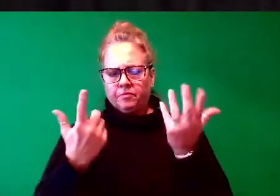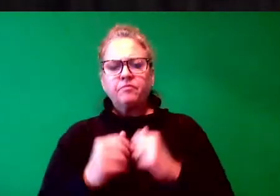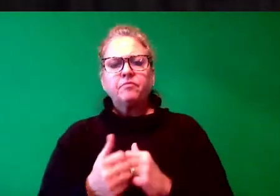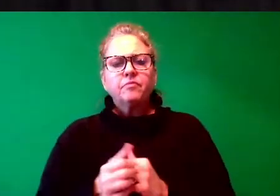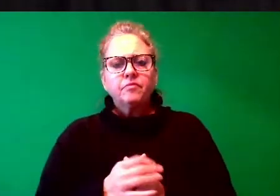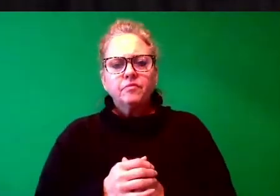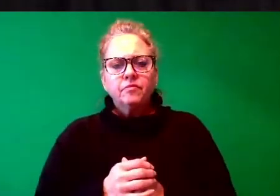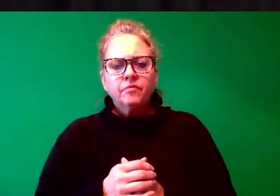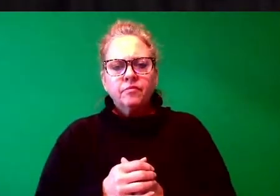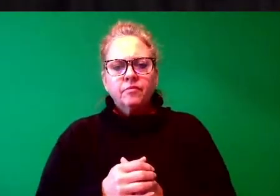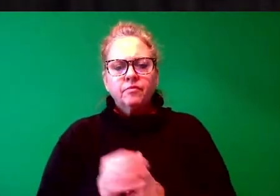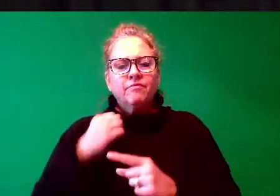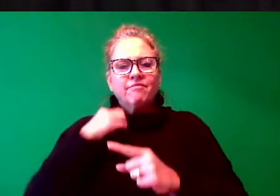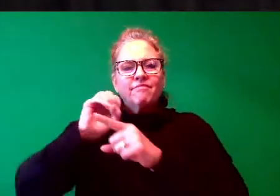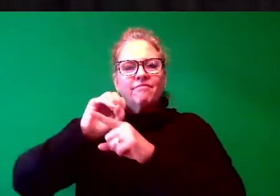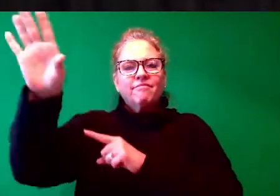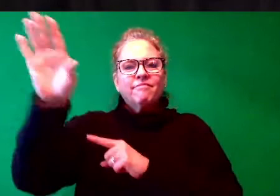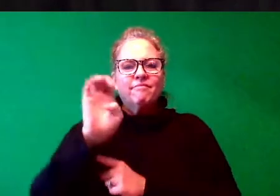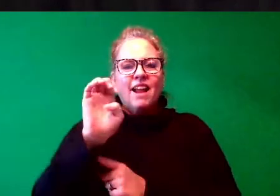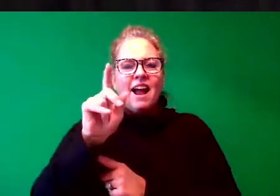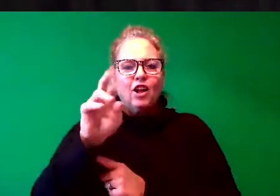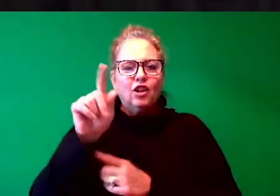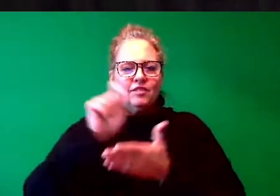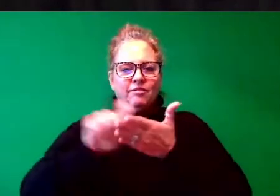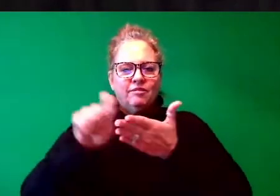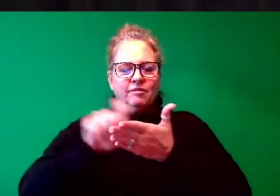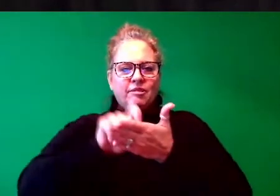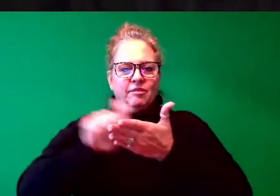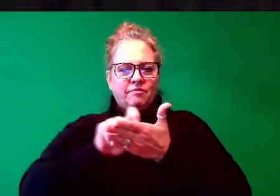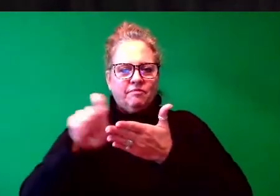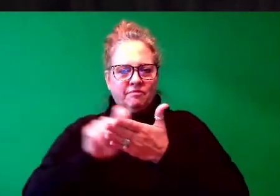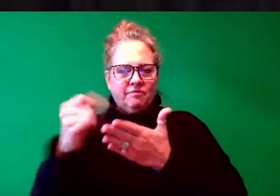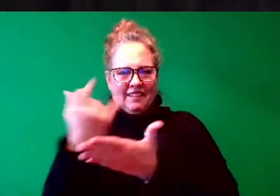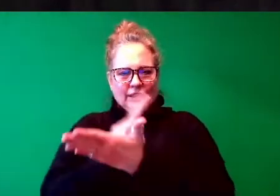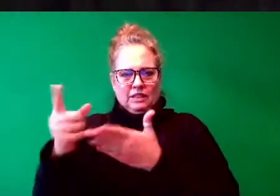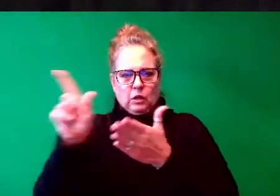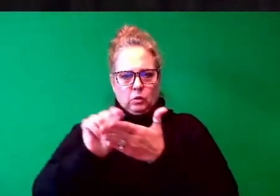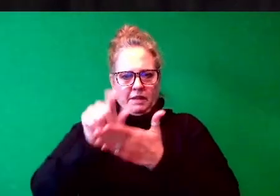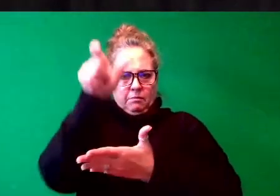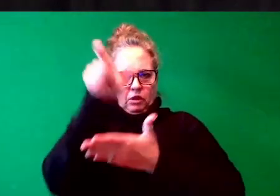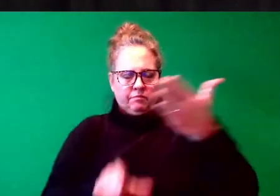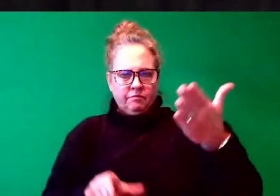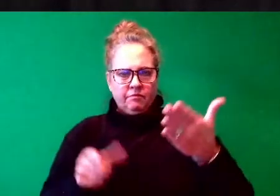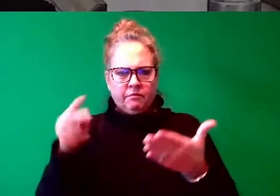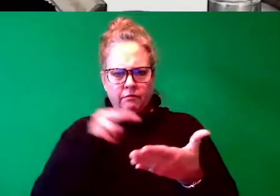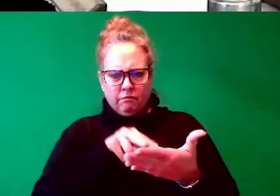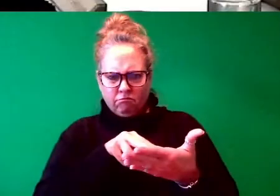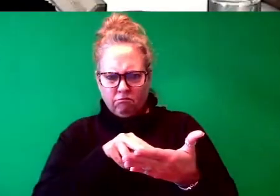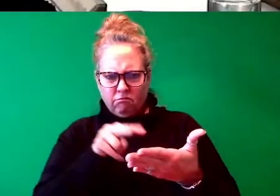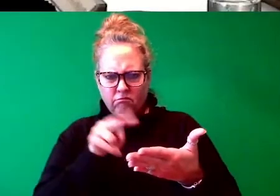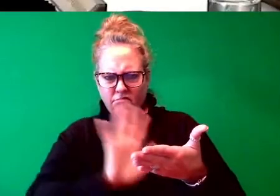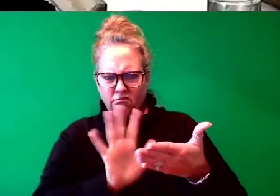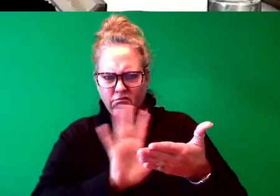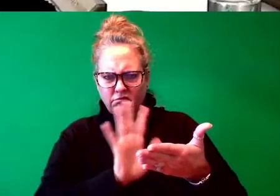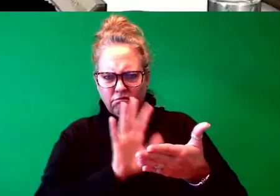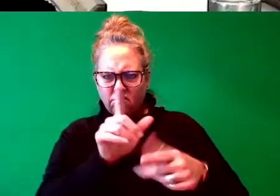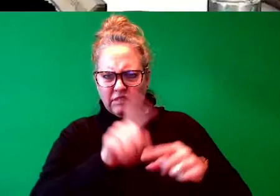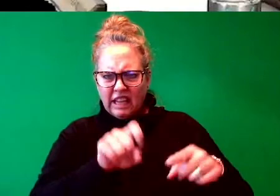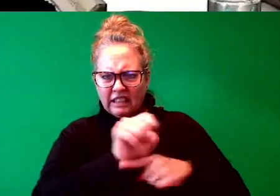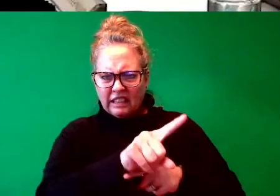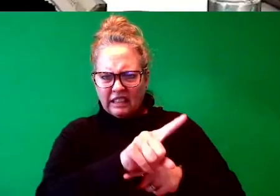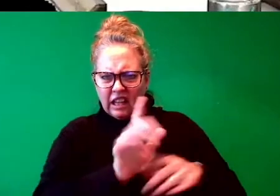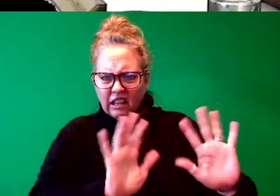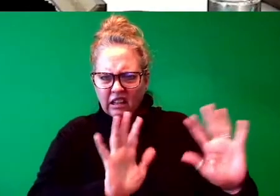week and showed it to my wife, and she said, no, you can't send that. But this is the Board of Health. This isn't